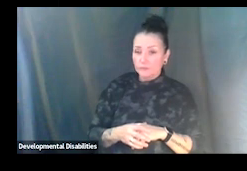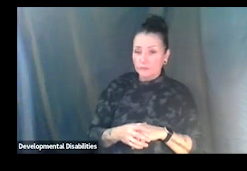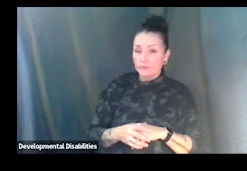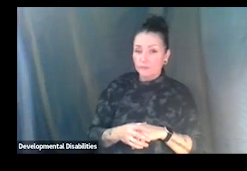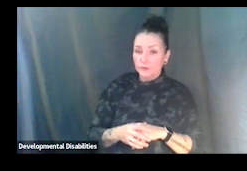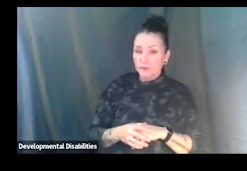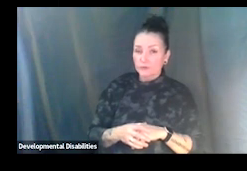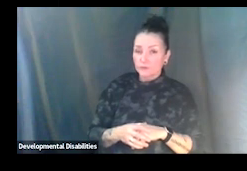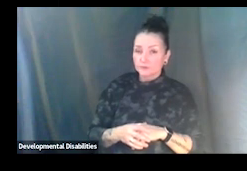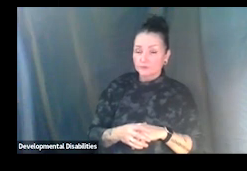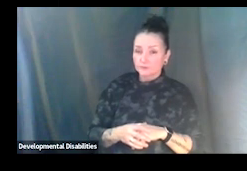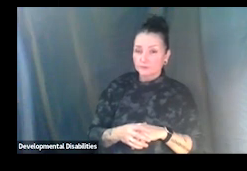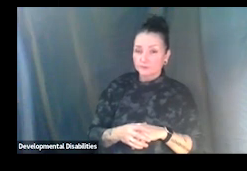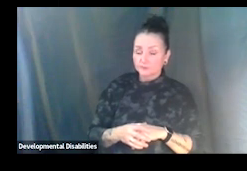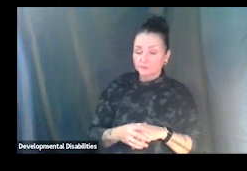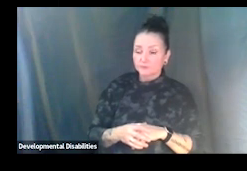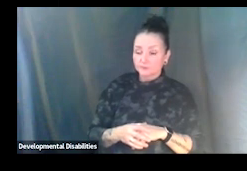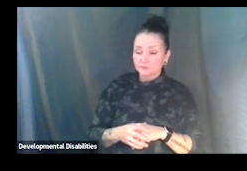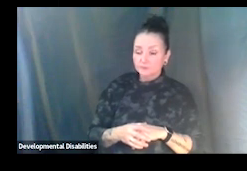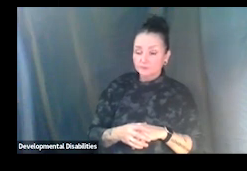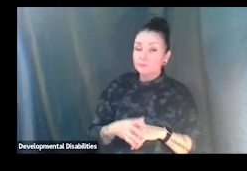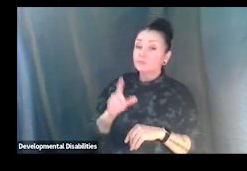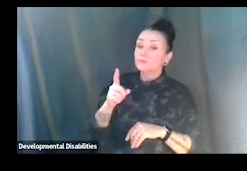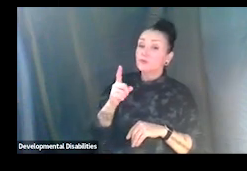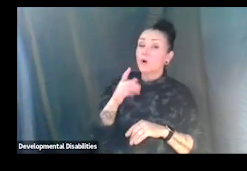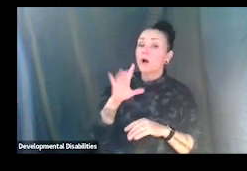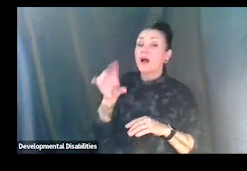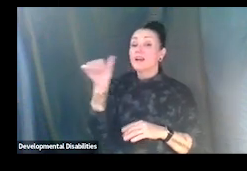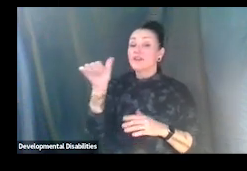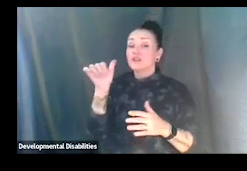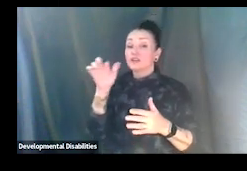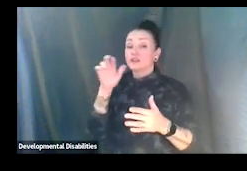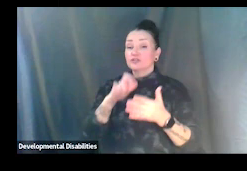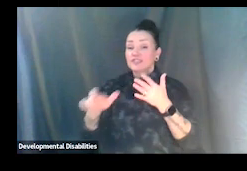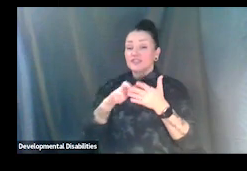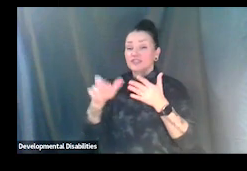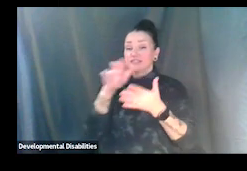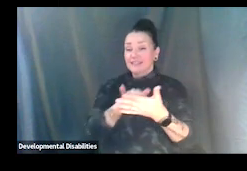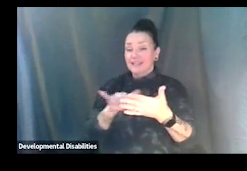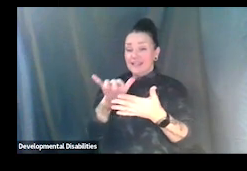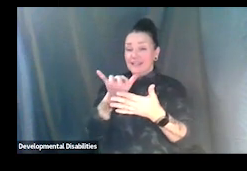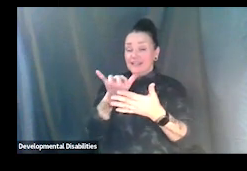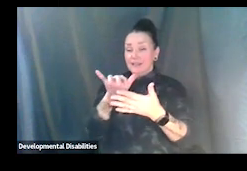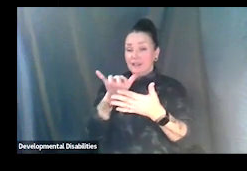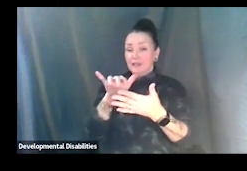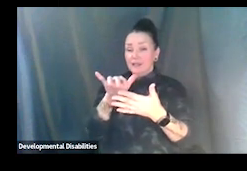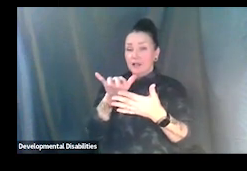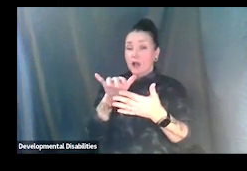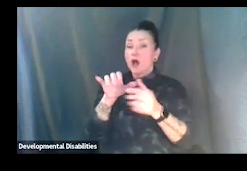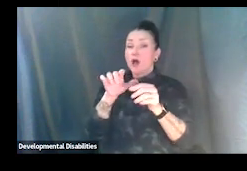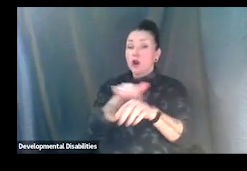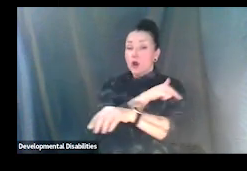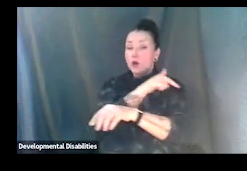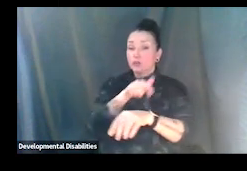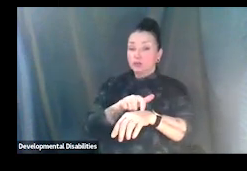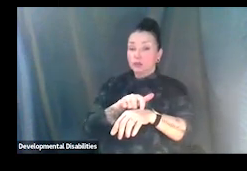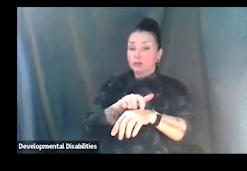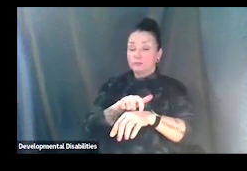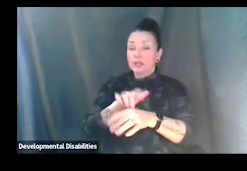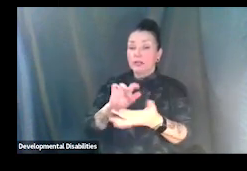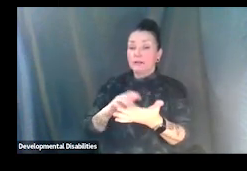risperidone gradually replaced by a placebo, and the other half continued to take the risperidone, and they then followed them for 8